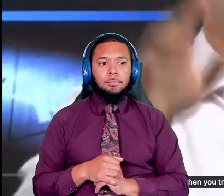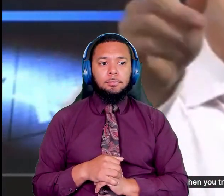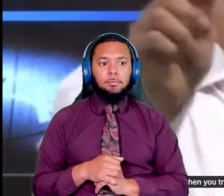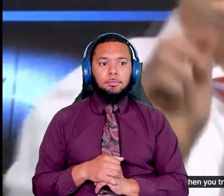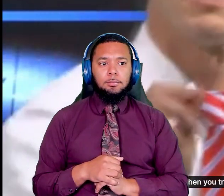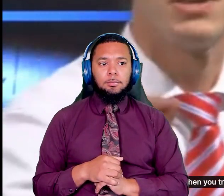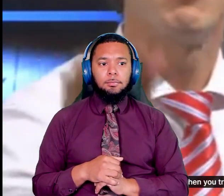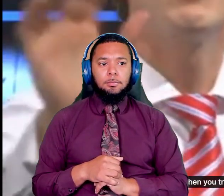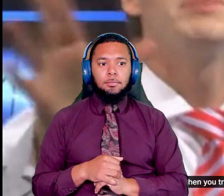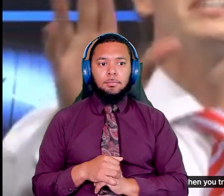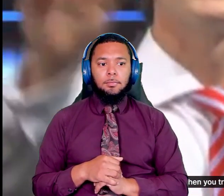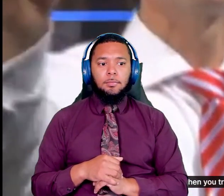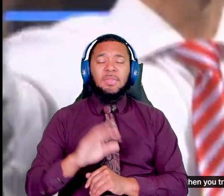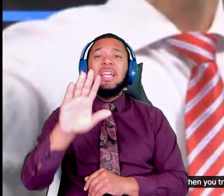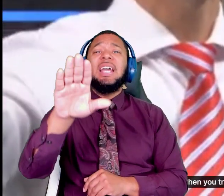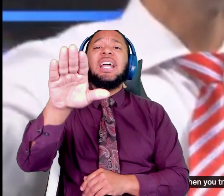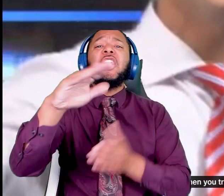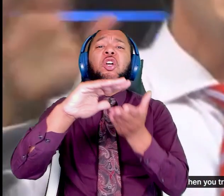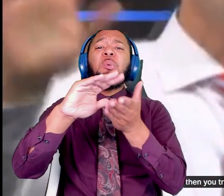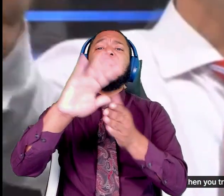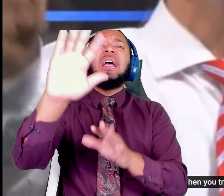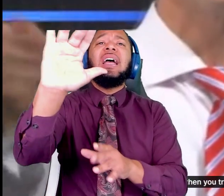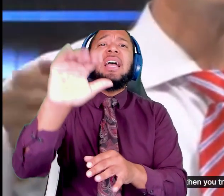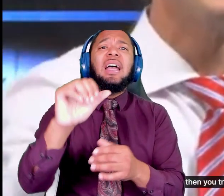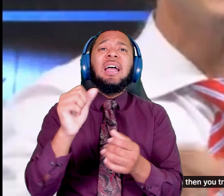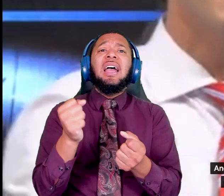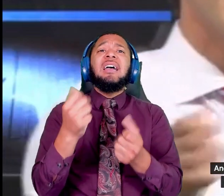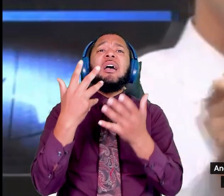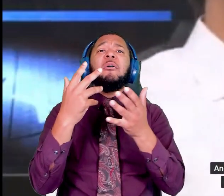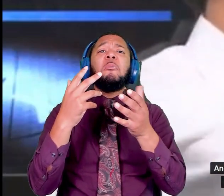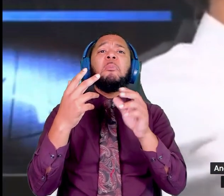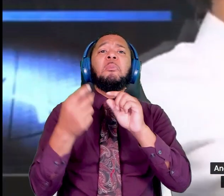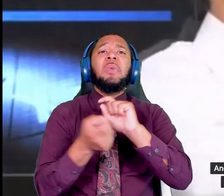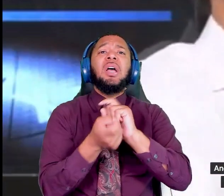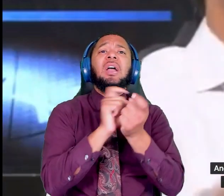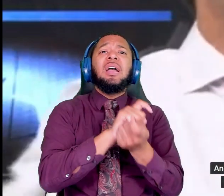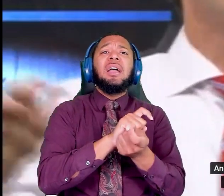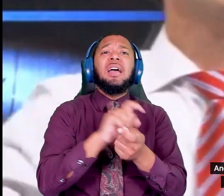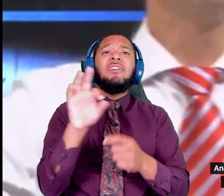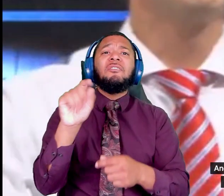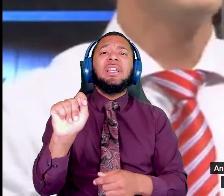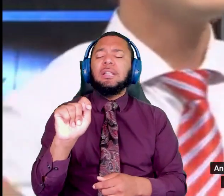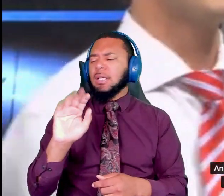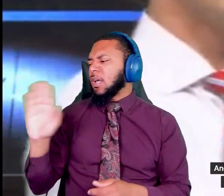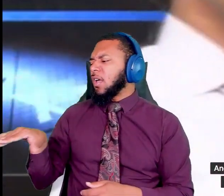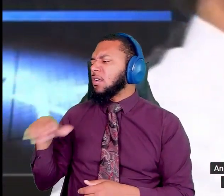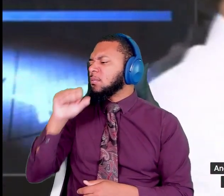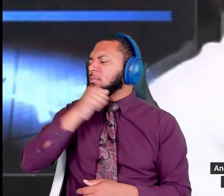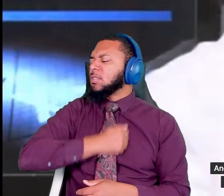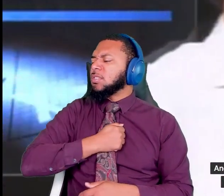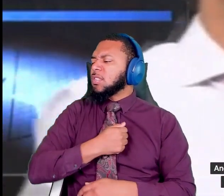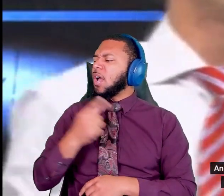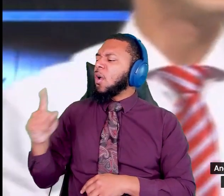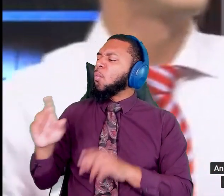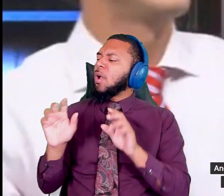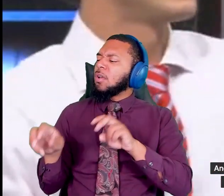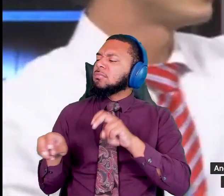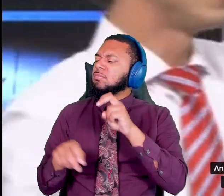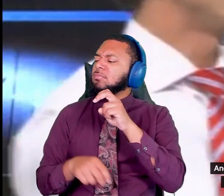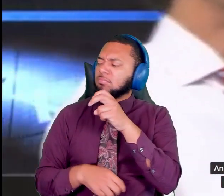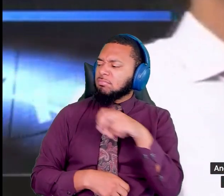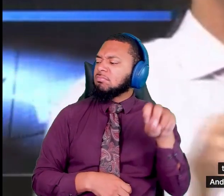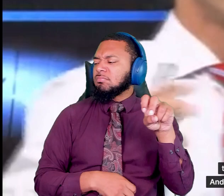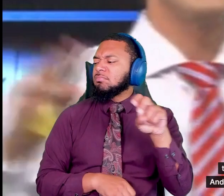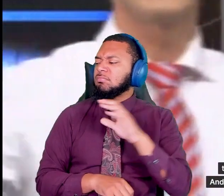And then you try and stop that. Well, but excuse, how much is that in feet? And they're like, oh, sorry, we must move on to the next part of